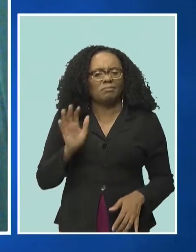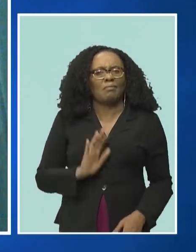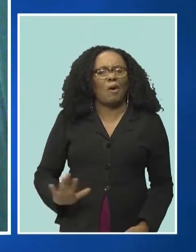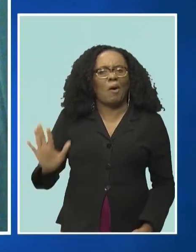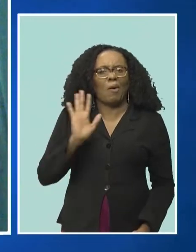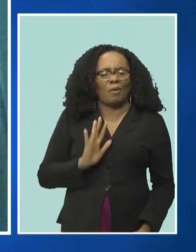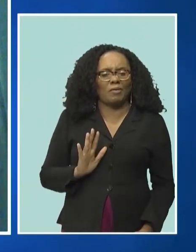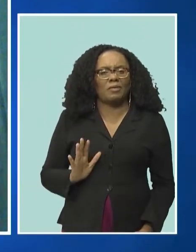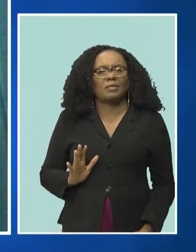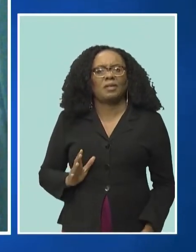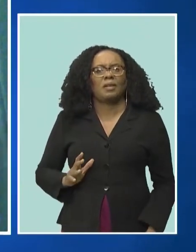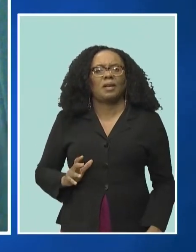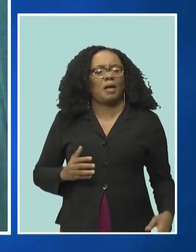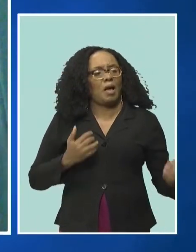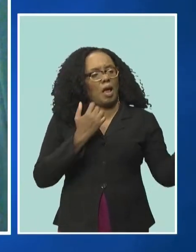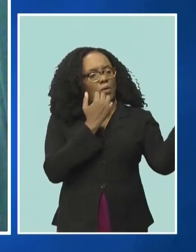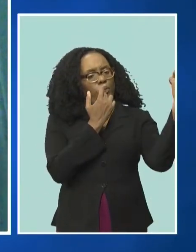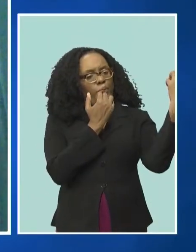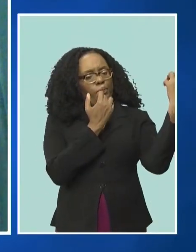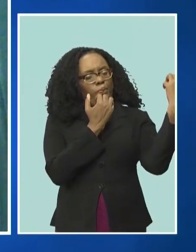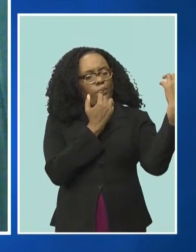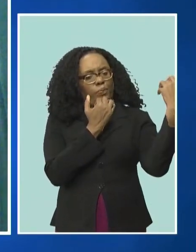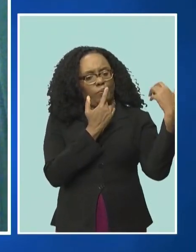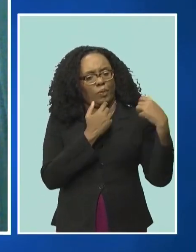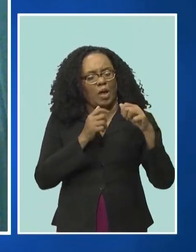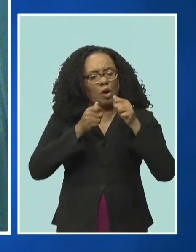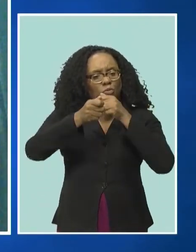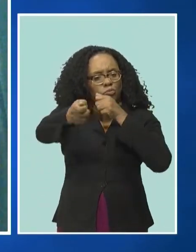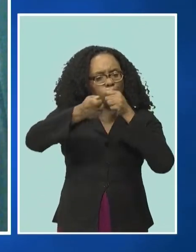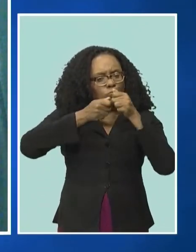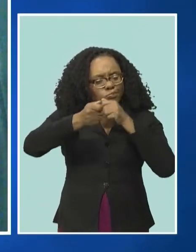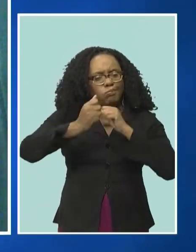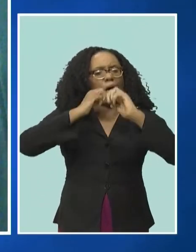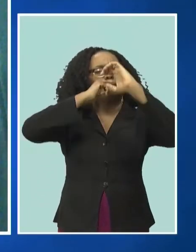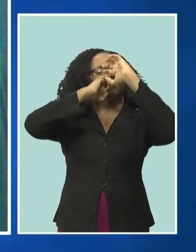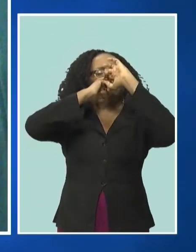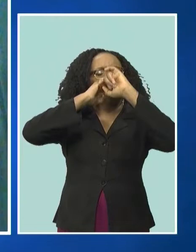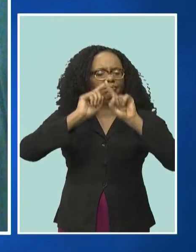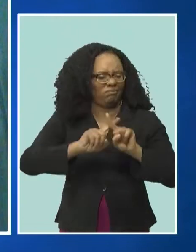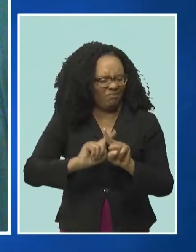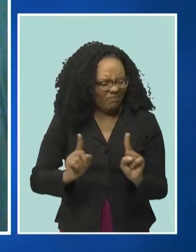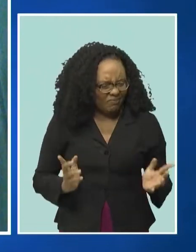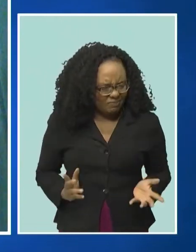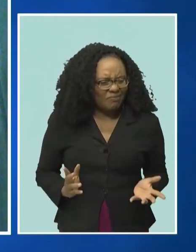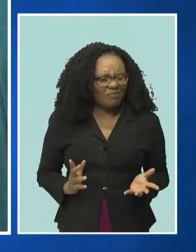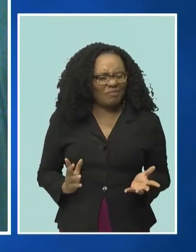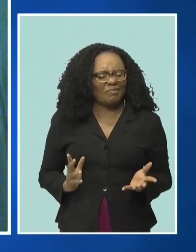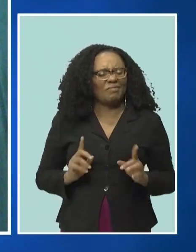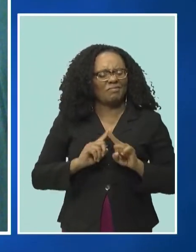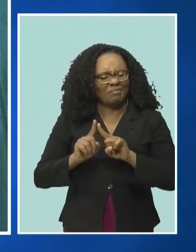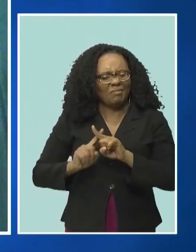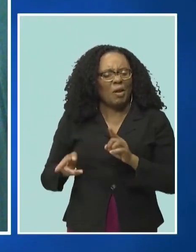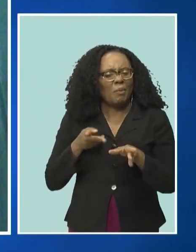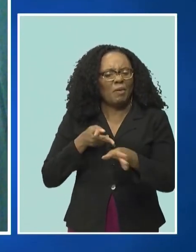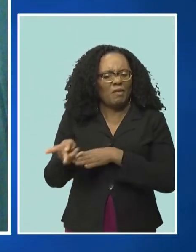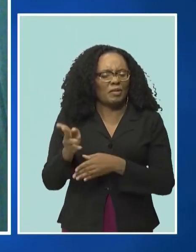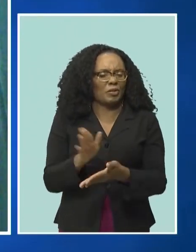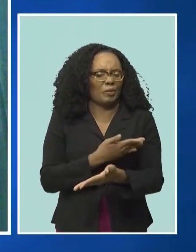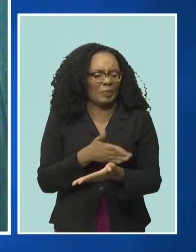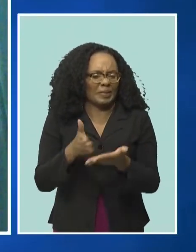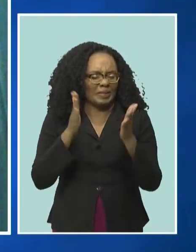Barbados, flautists as well, hornmen. We've got a chamber set of musicians, professional in their own